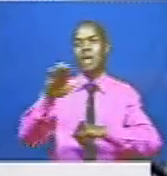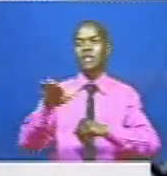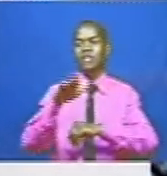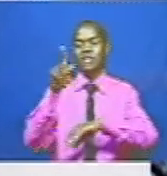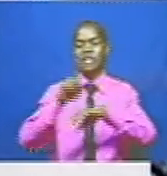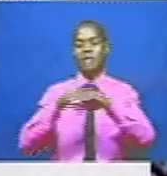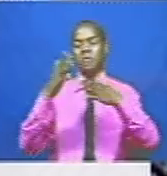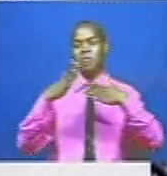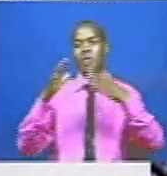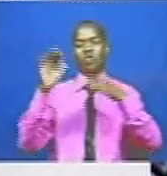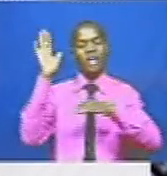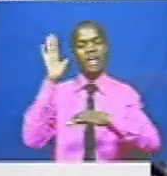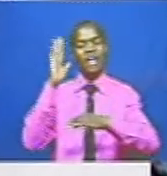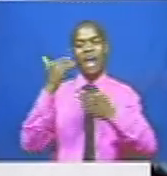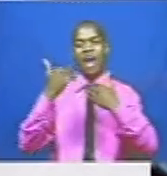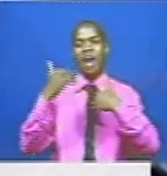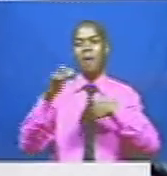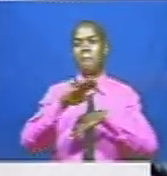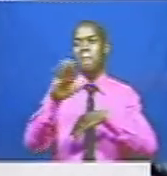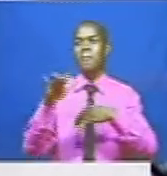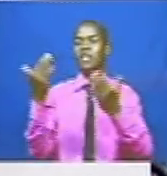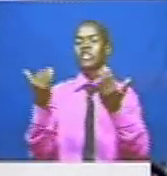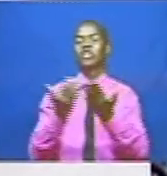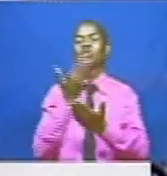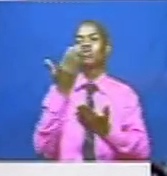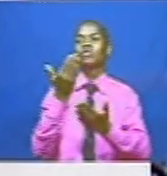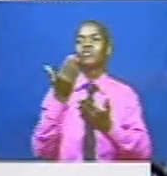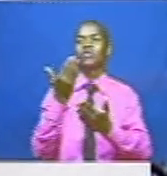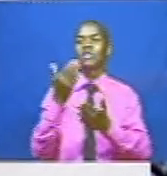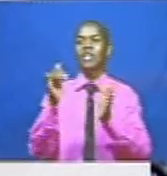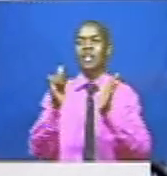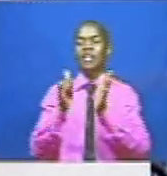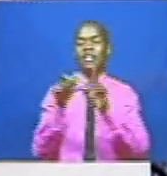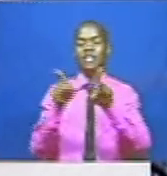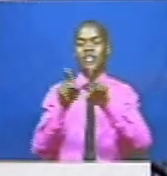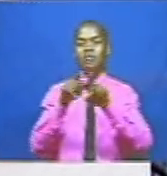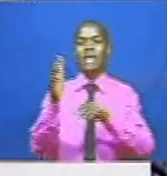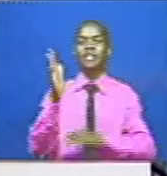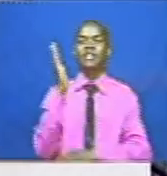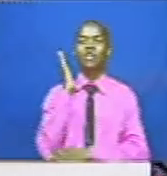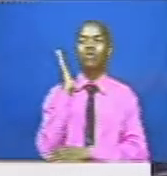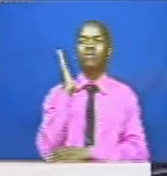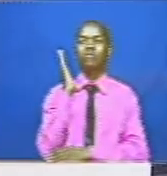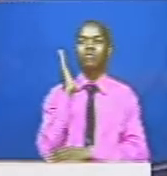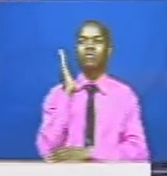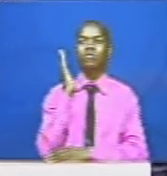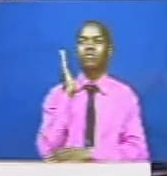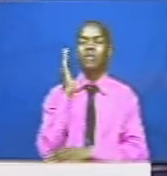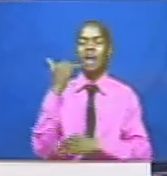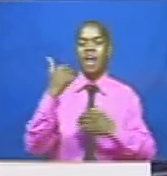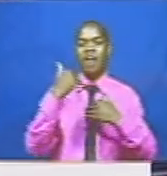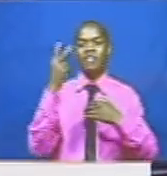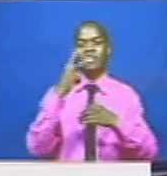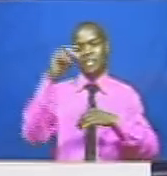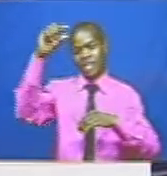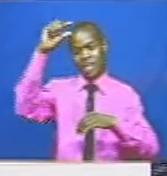even if they've been to the country, they will still want to come back and try the other thing. I think that's one thing. And security, of course. Now, I've seen the government is really